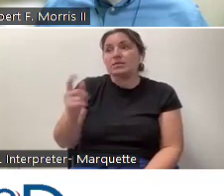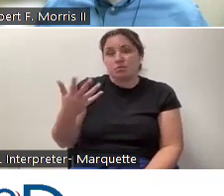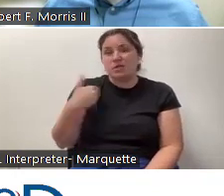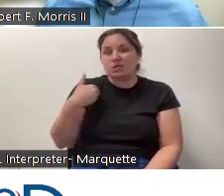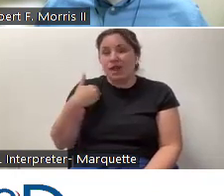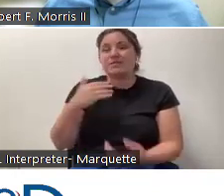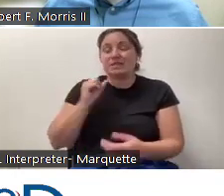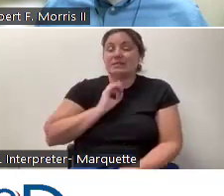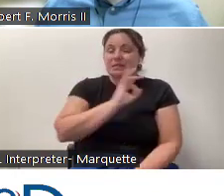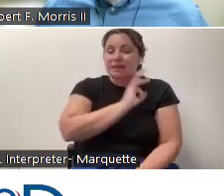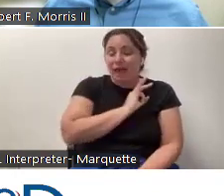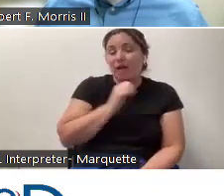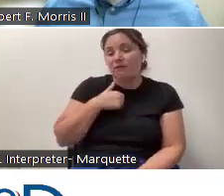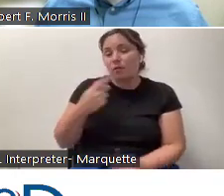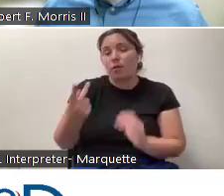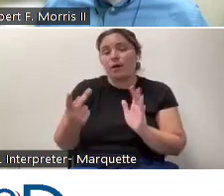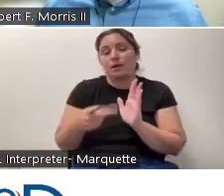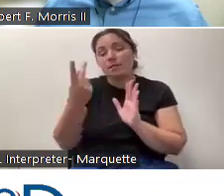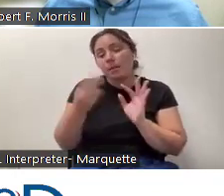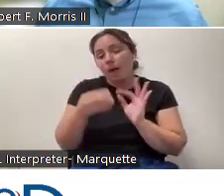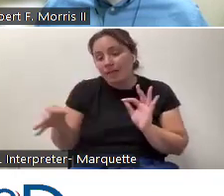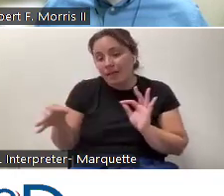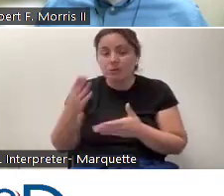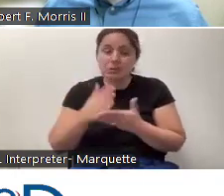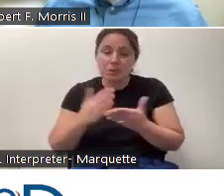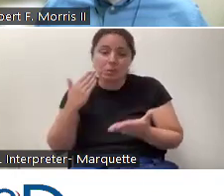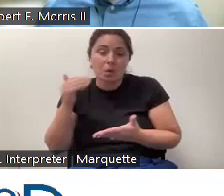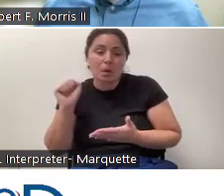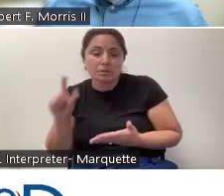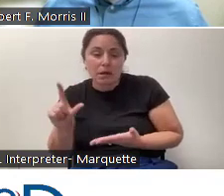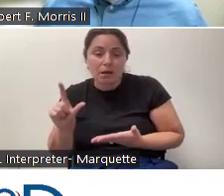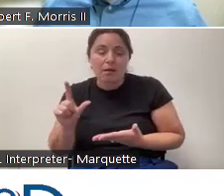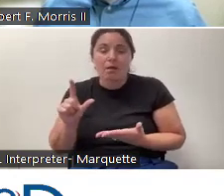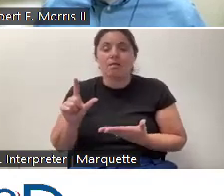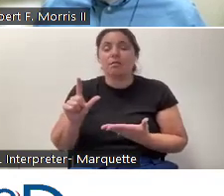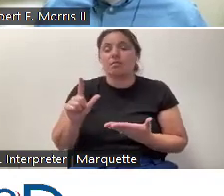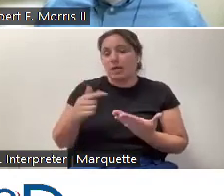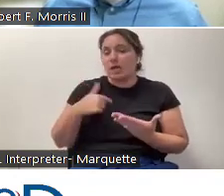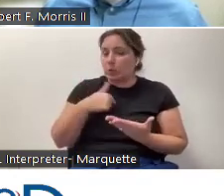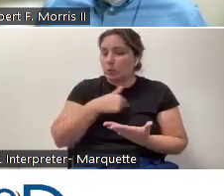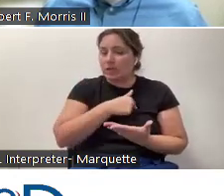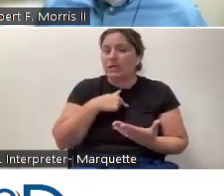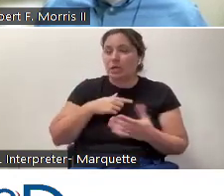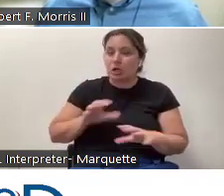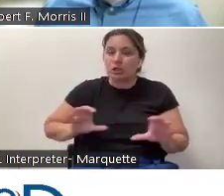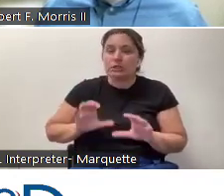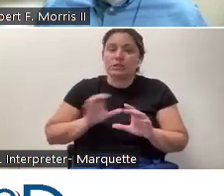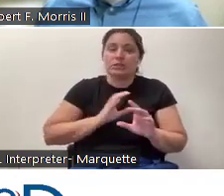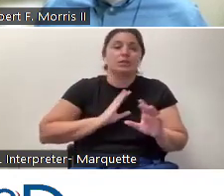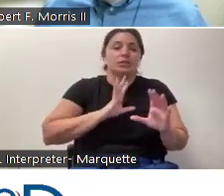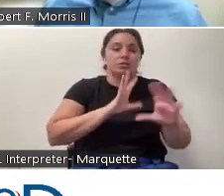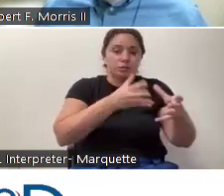staff who are bilingual, and some know ASL as well, and we are actively outreaching to those